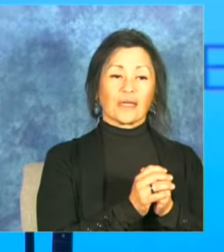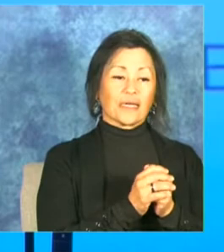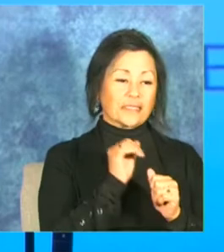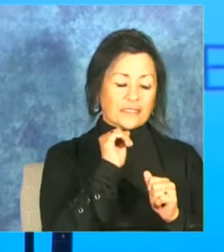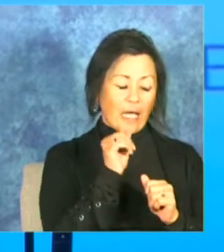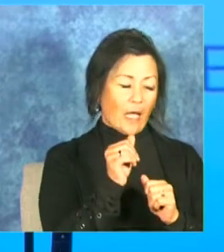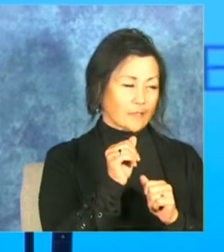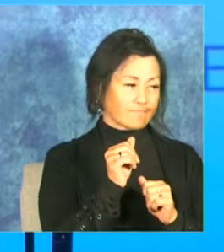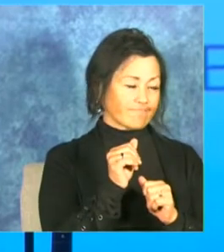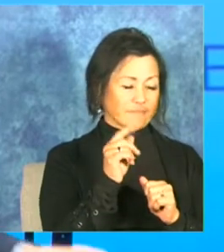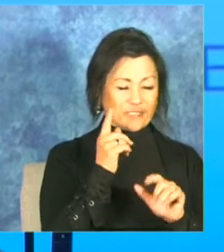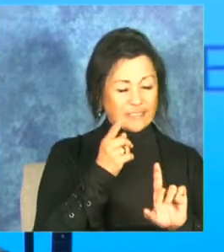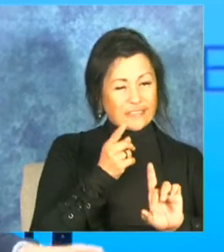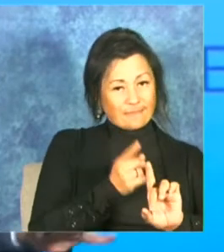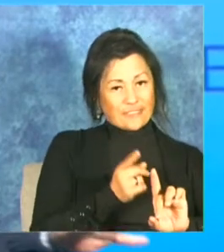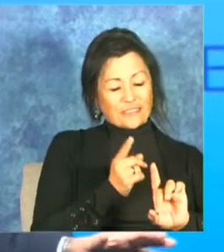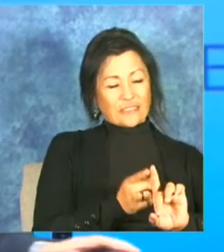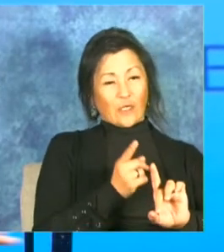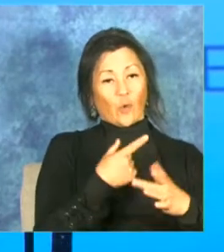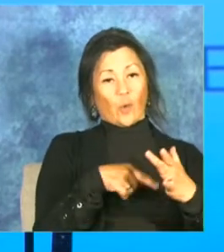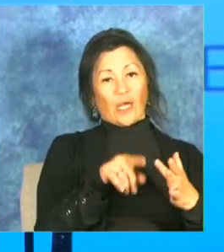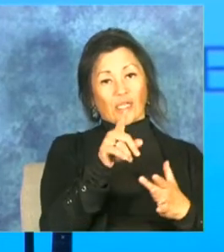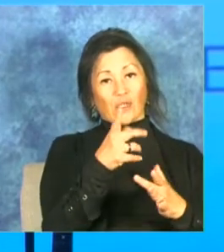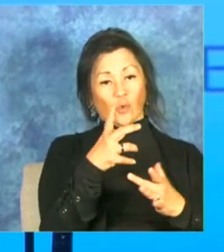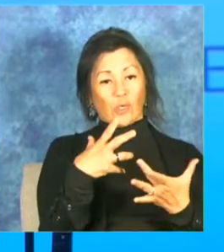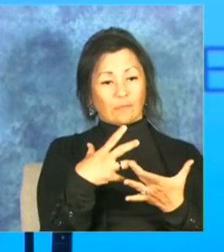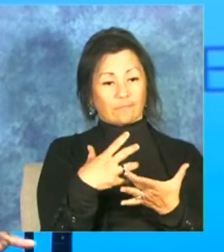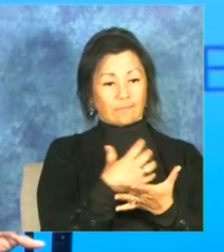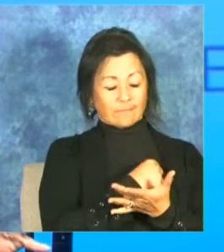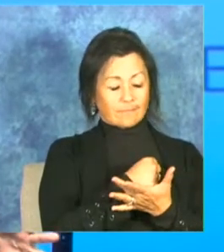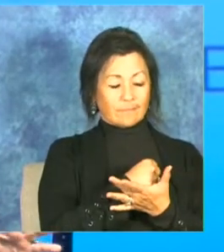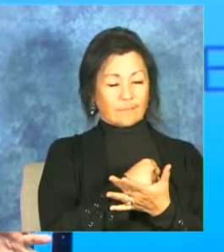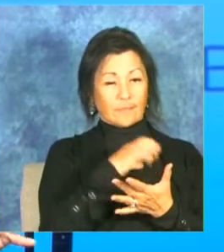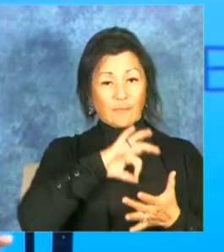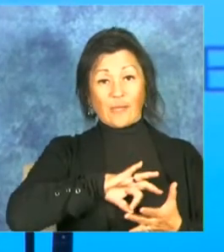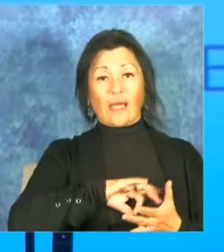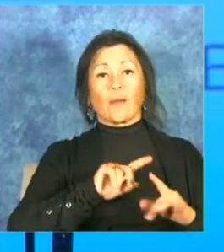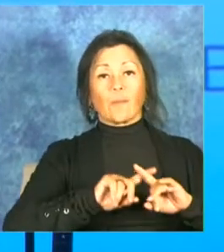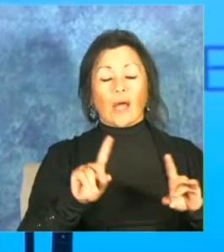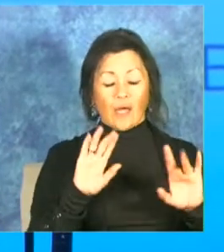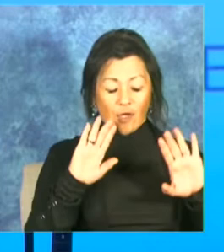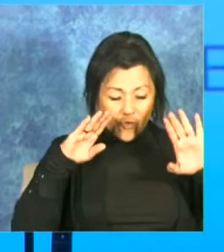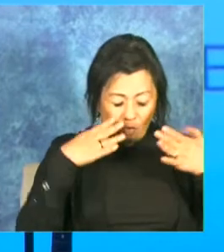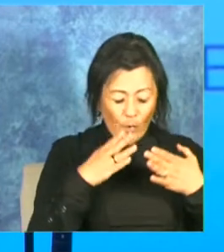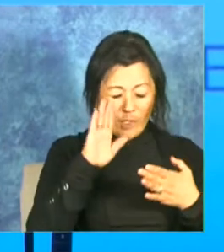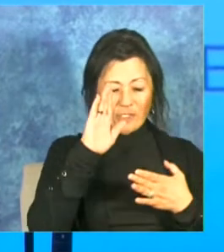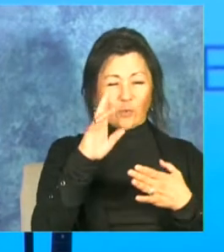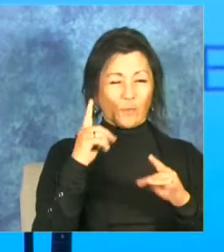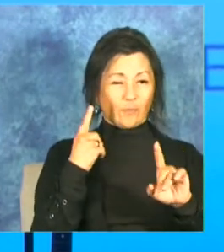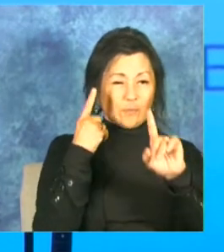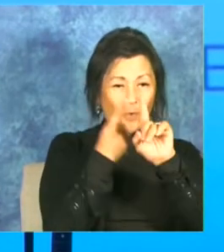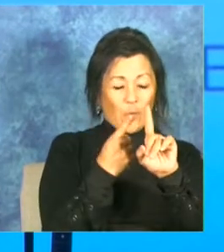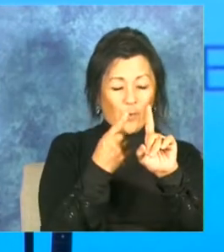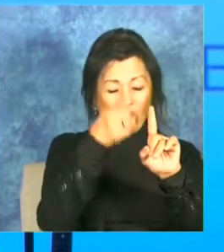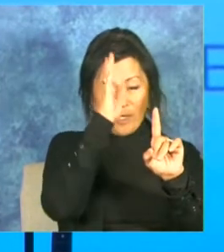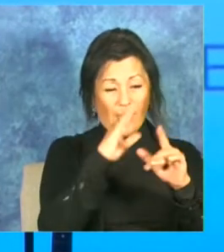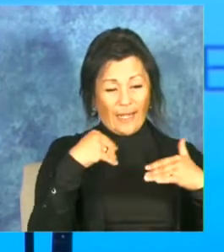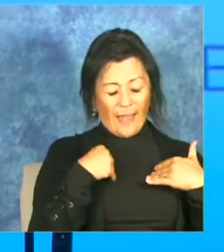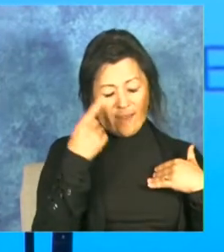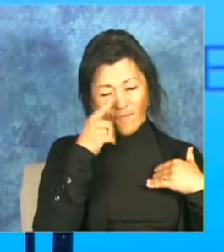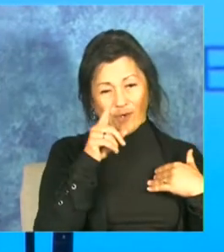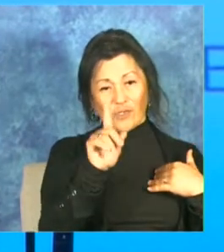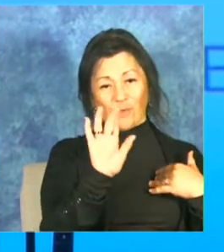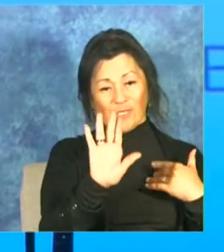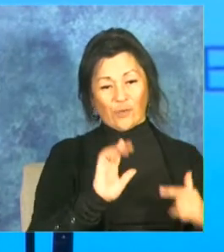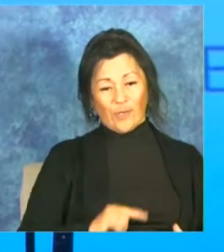about specifically what you will gain out of that. It's about your purpose that God has for you